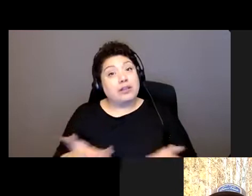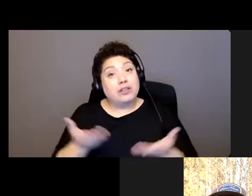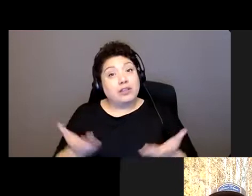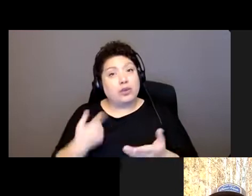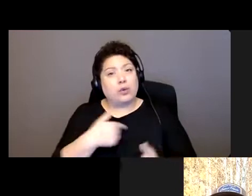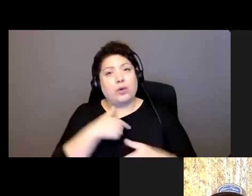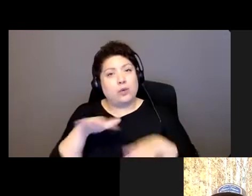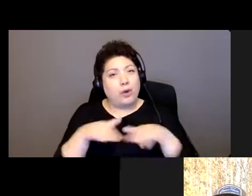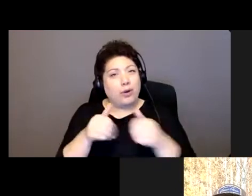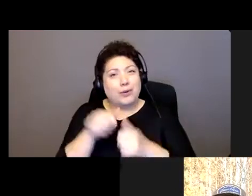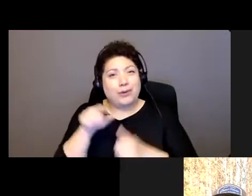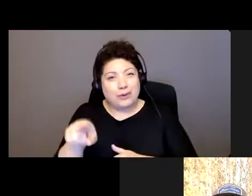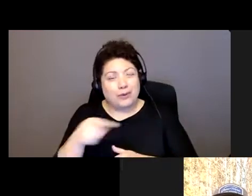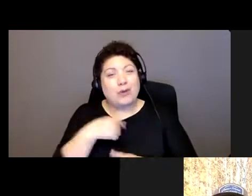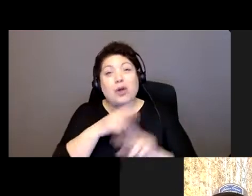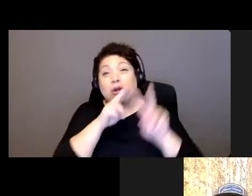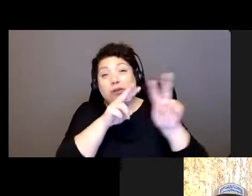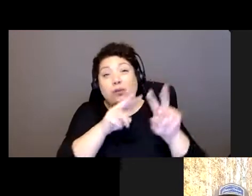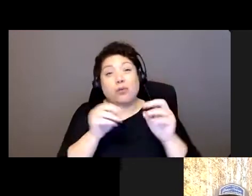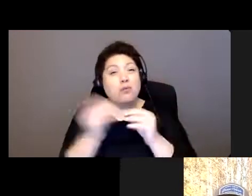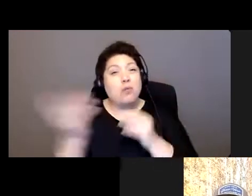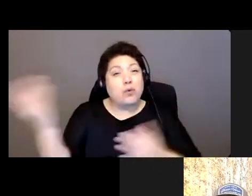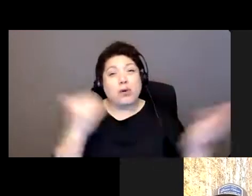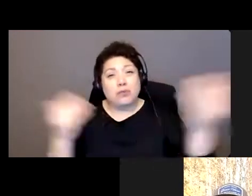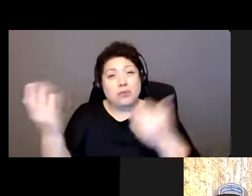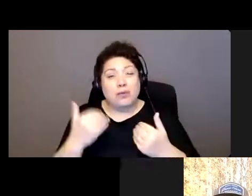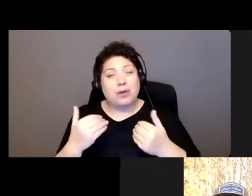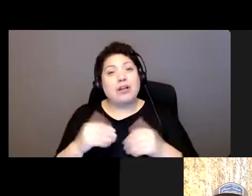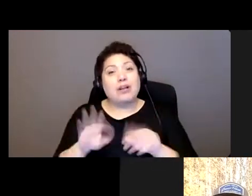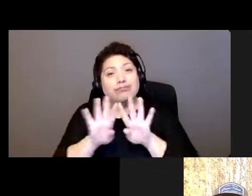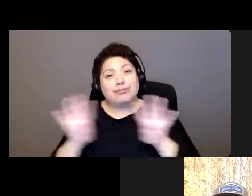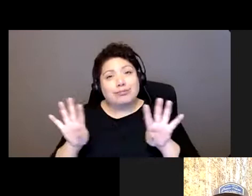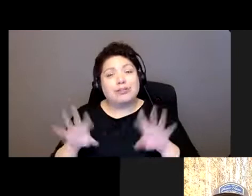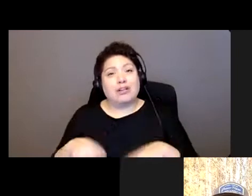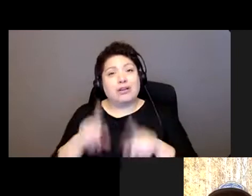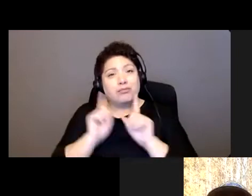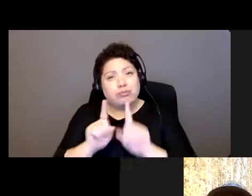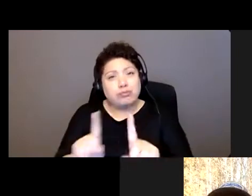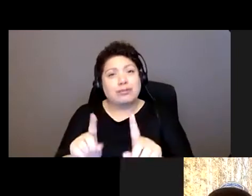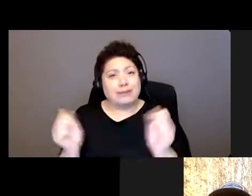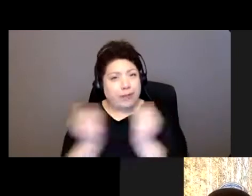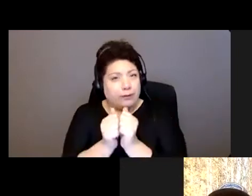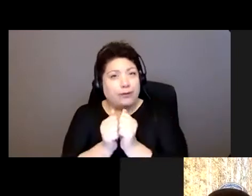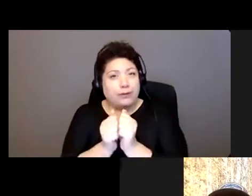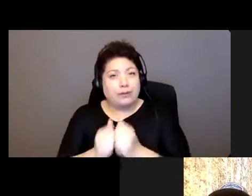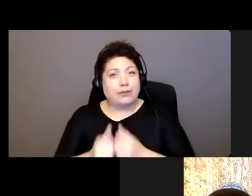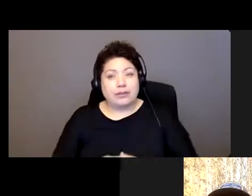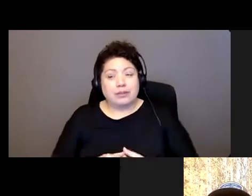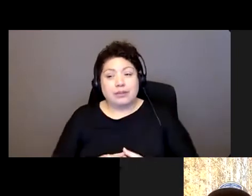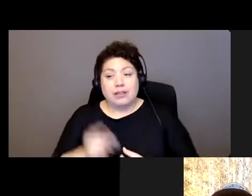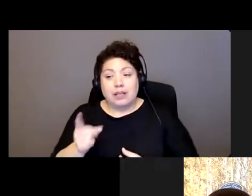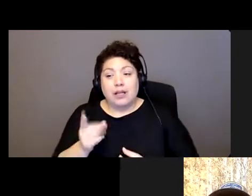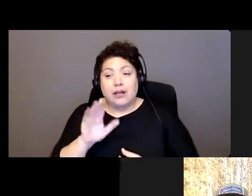look forward to more people walking with us. So I'm going to go back to Ashley. Ashley, was taking a step back and looking